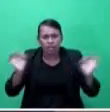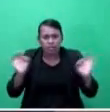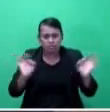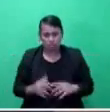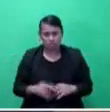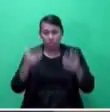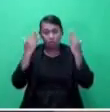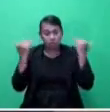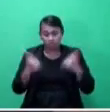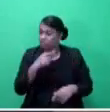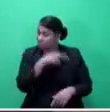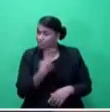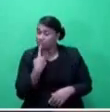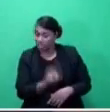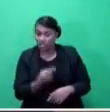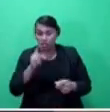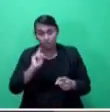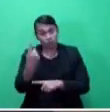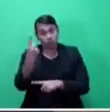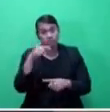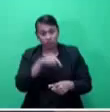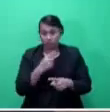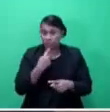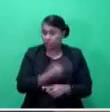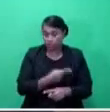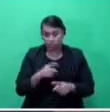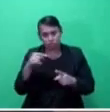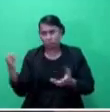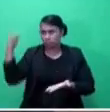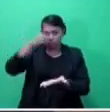Honourable Nico said that Fiji First brought this virus to Fiji on our plane. You listen.